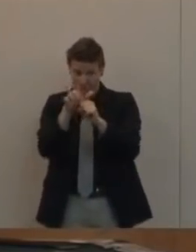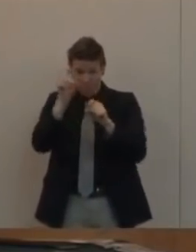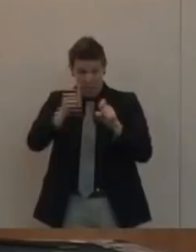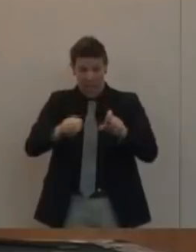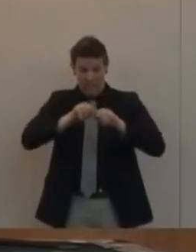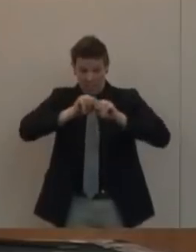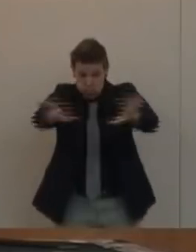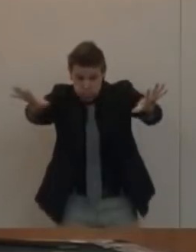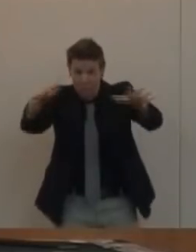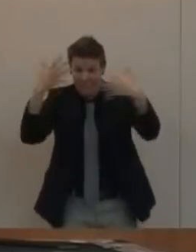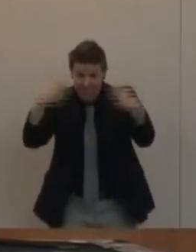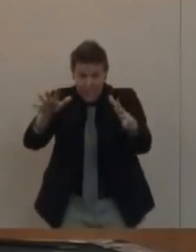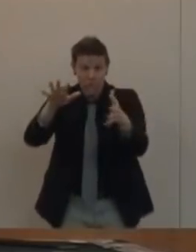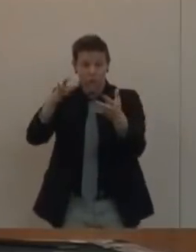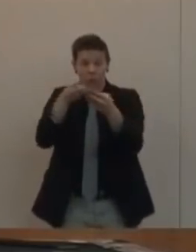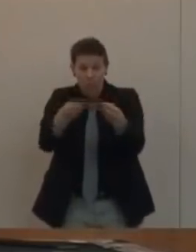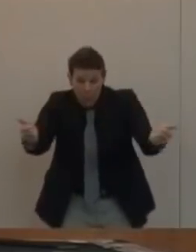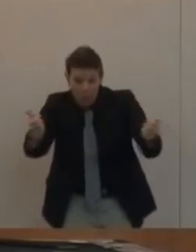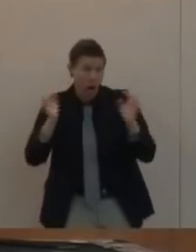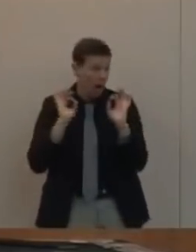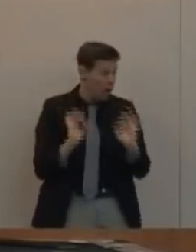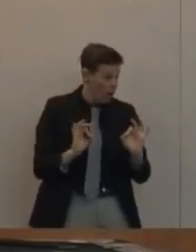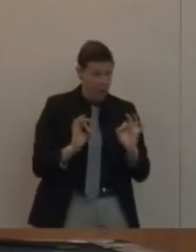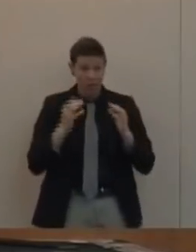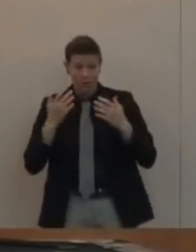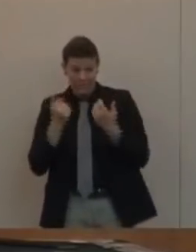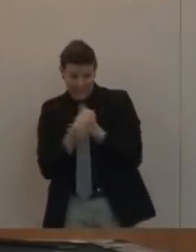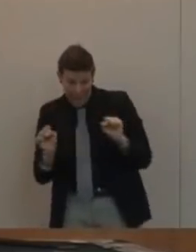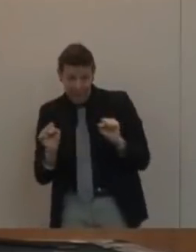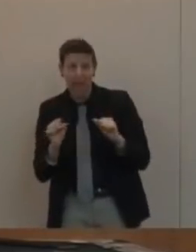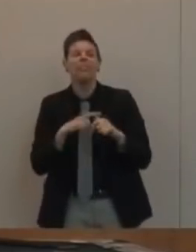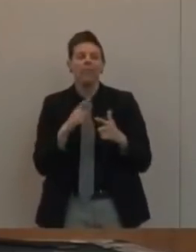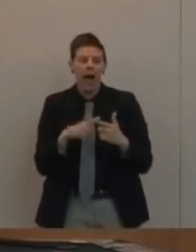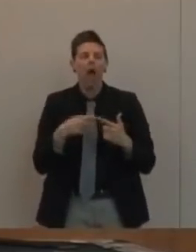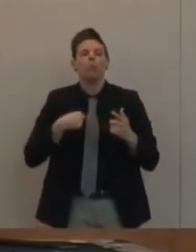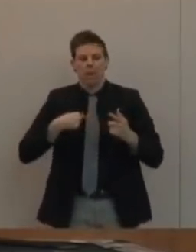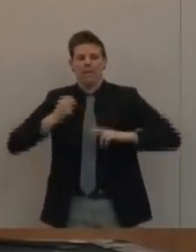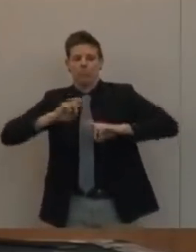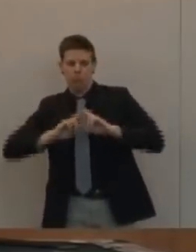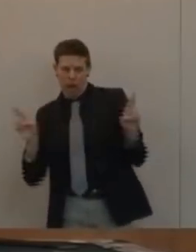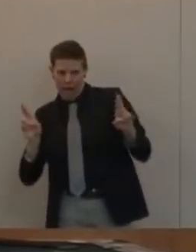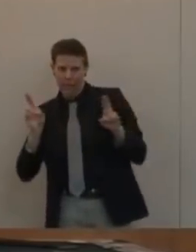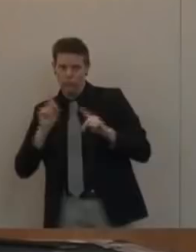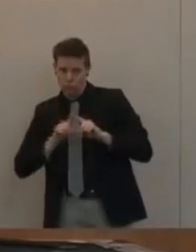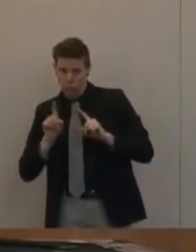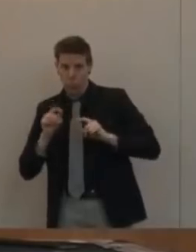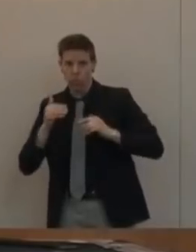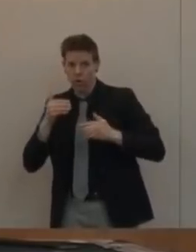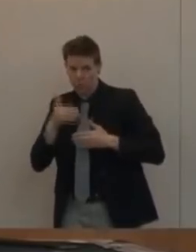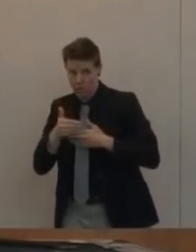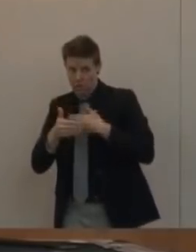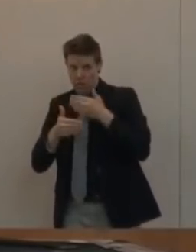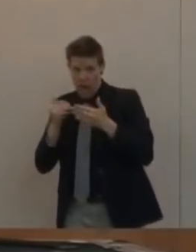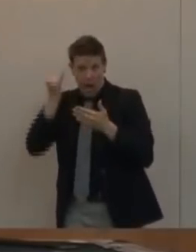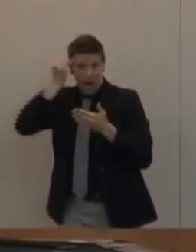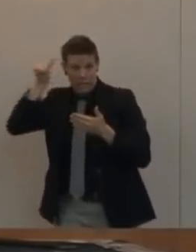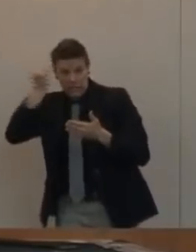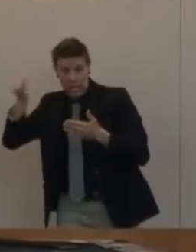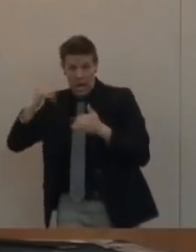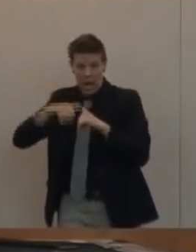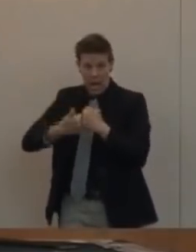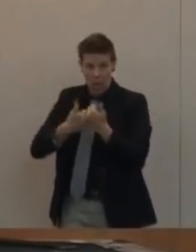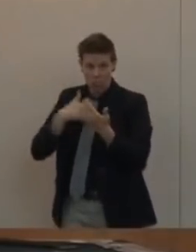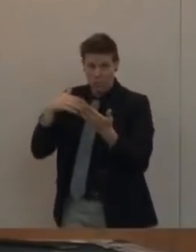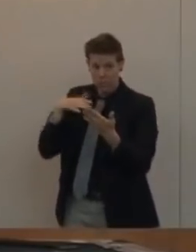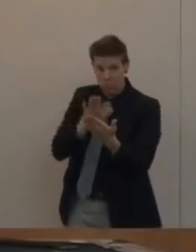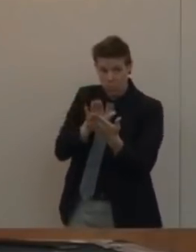I don't think it will mean that. I think it means that we're ready to start testing some of these ideas. And quite